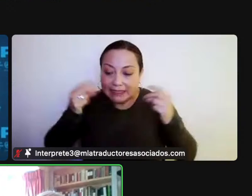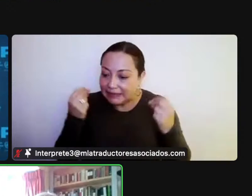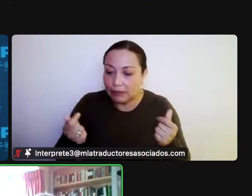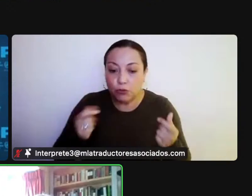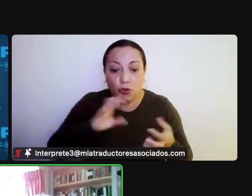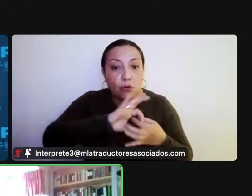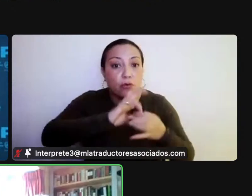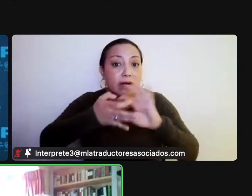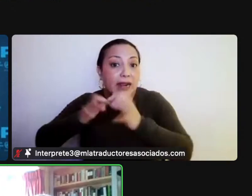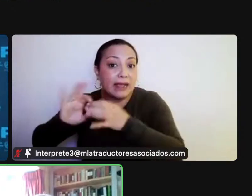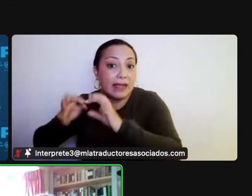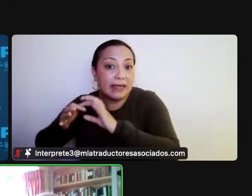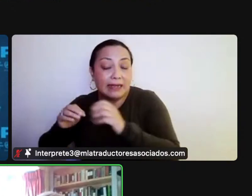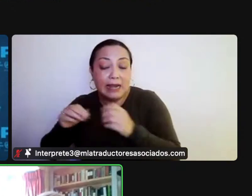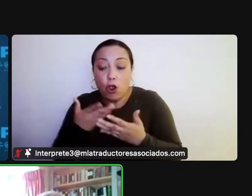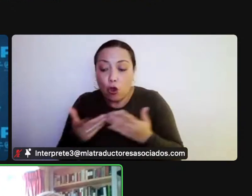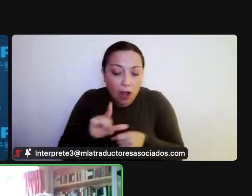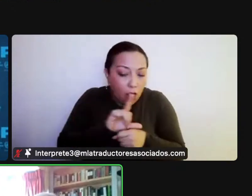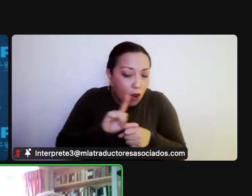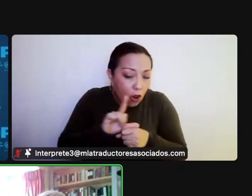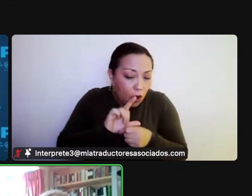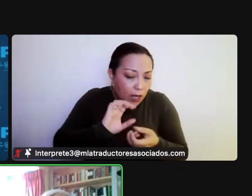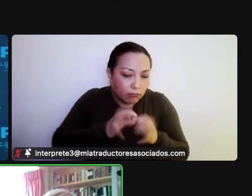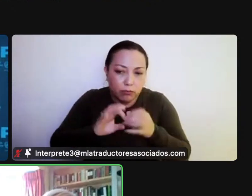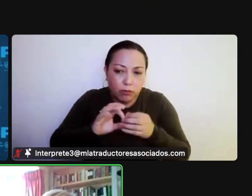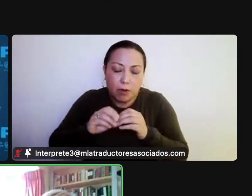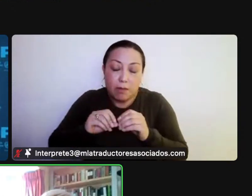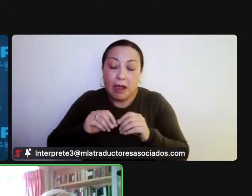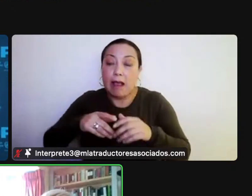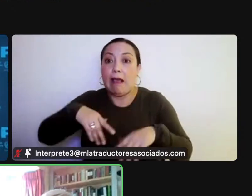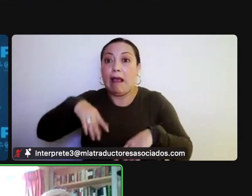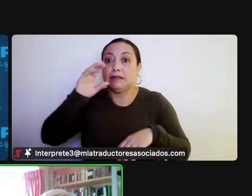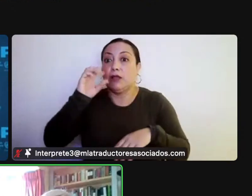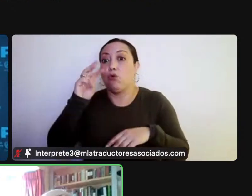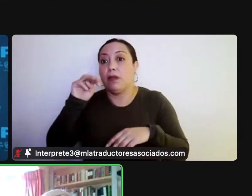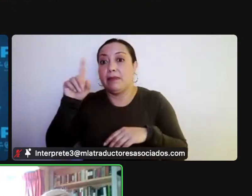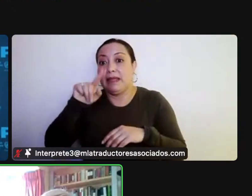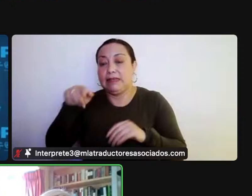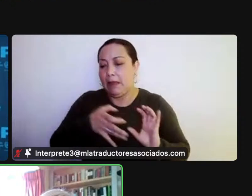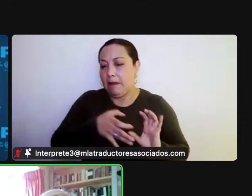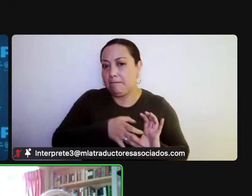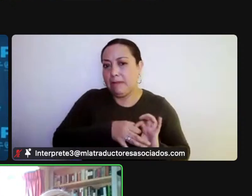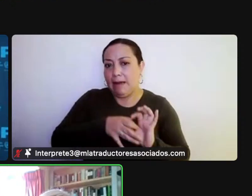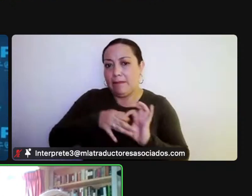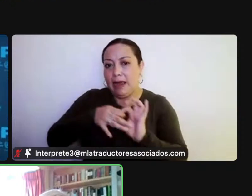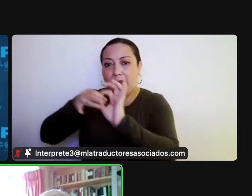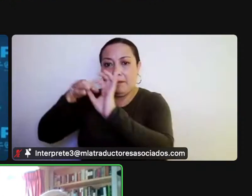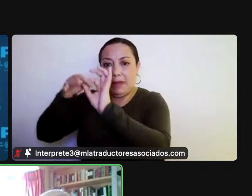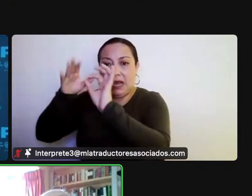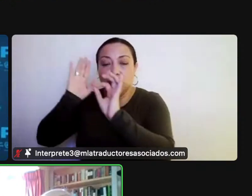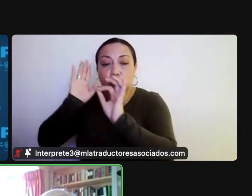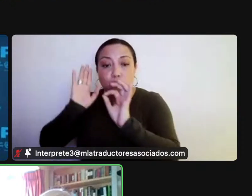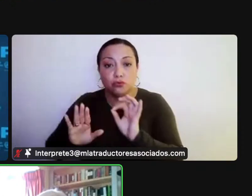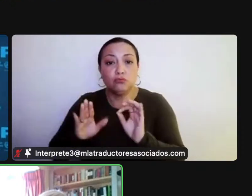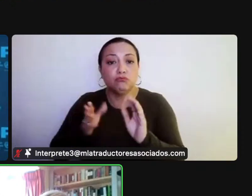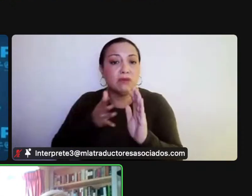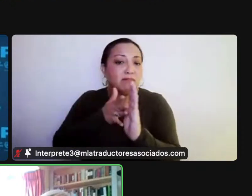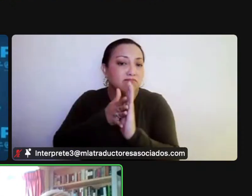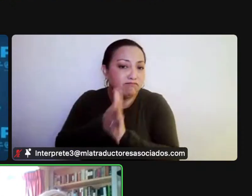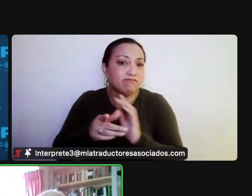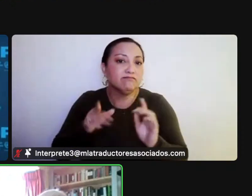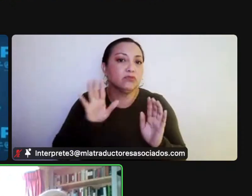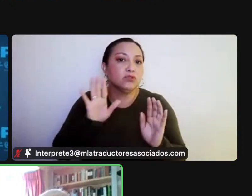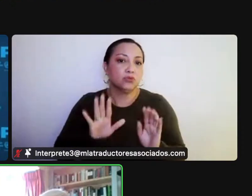más this is the way we could hasta build this chain from the most local place to